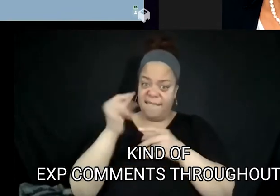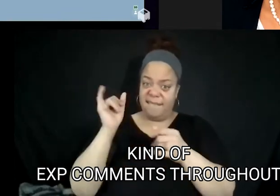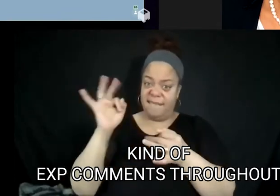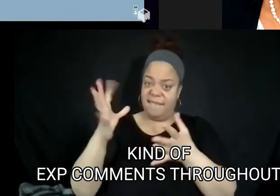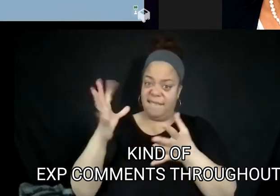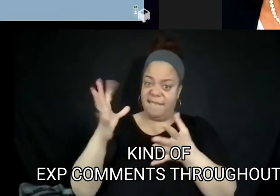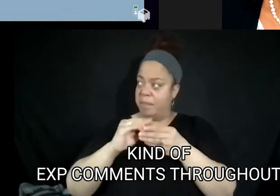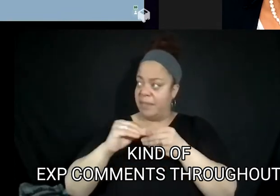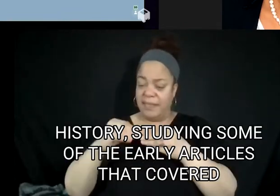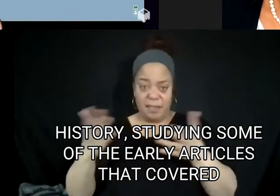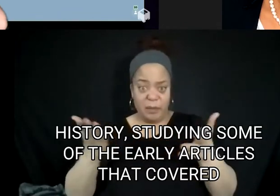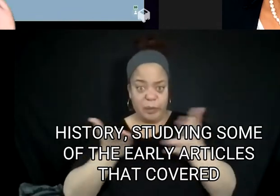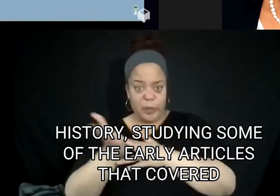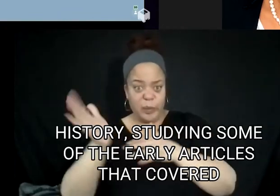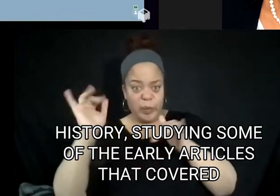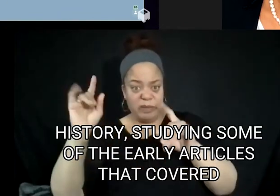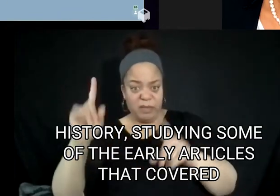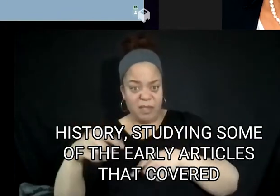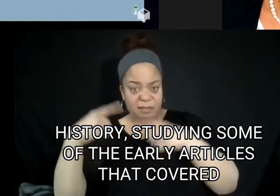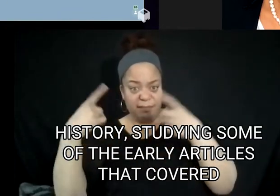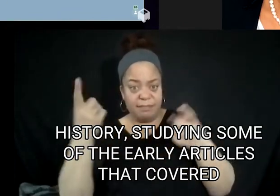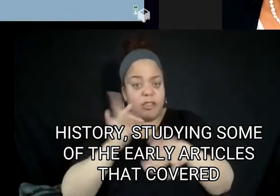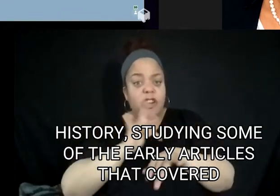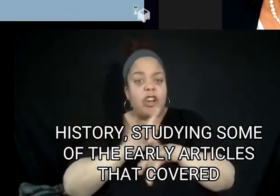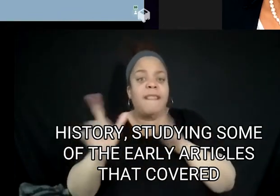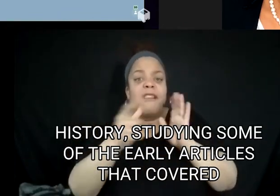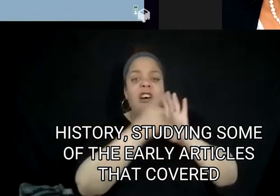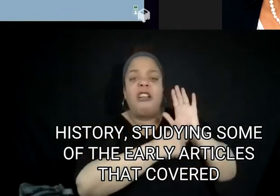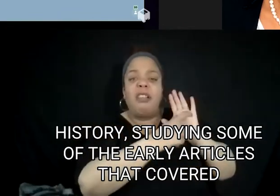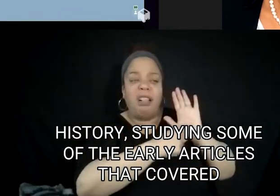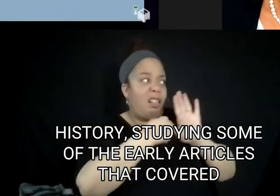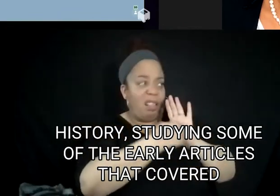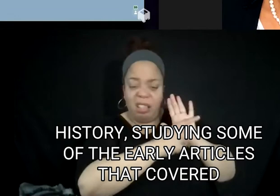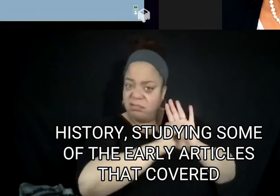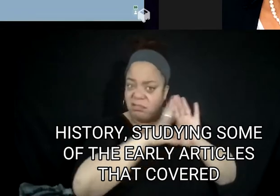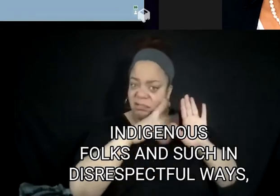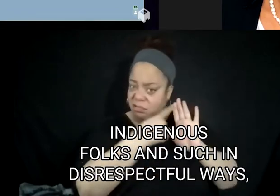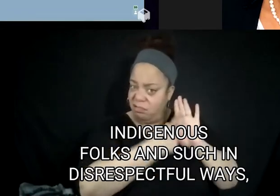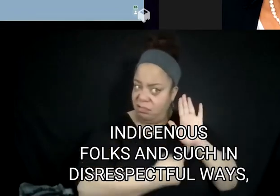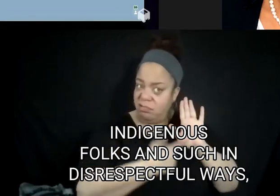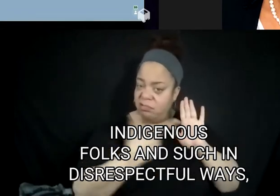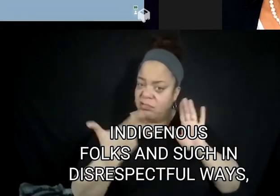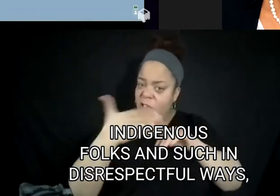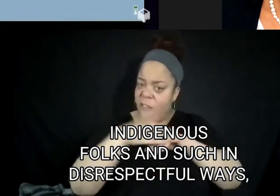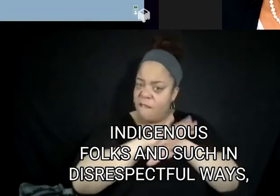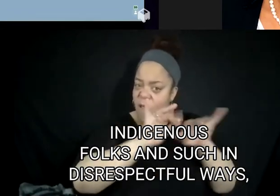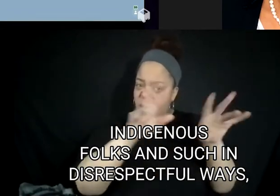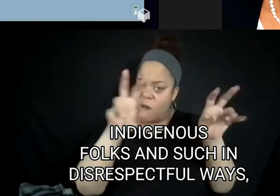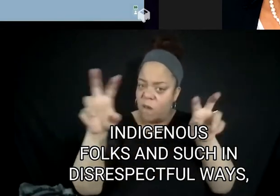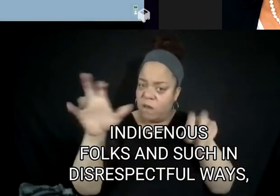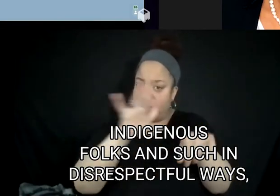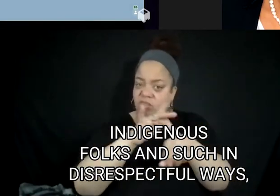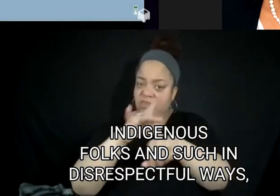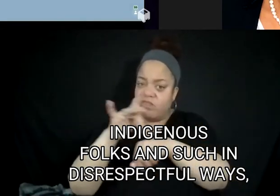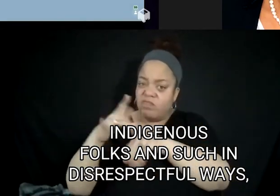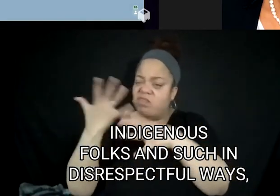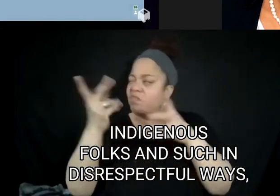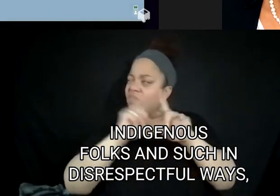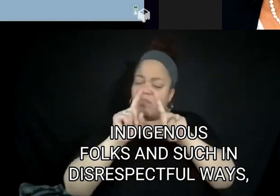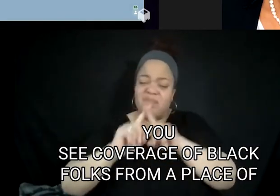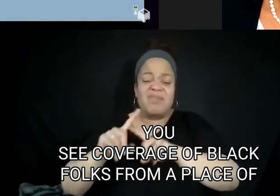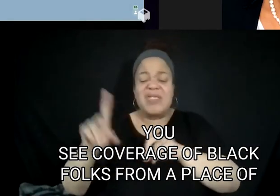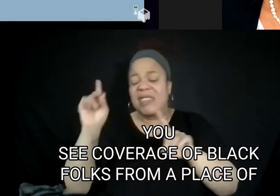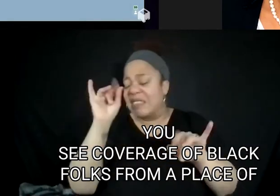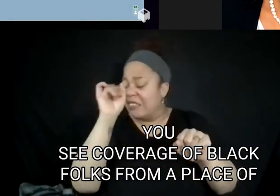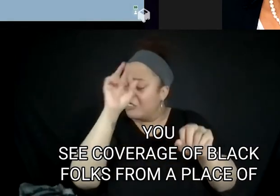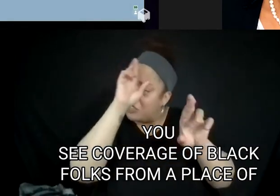really disrespectful ways, you see coverage of Black folks from a place of criminality pretty much from